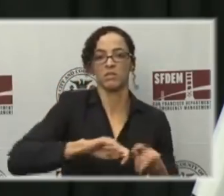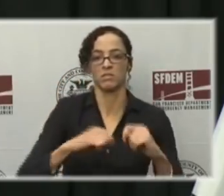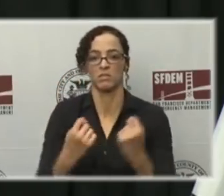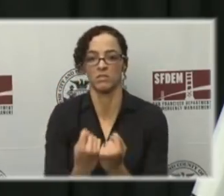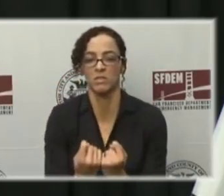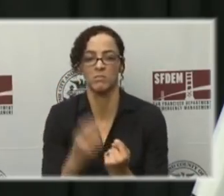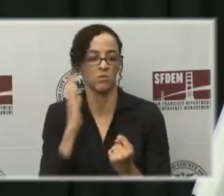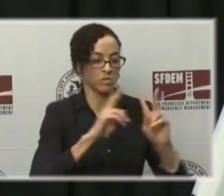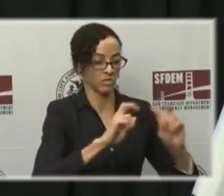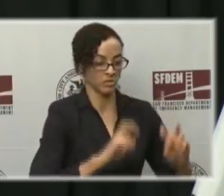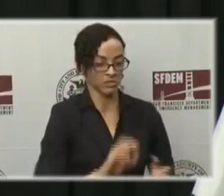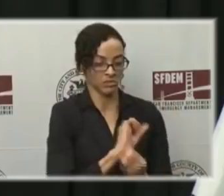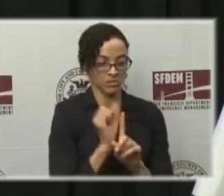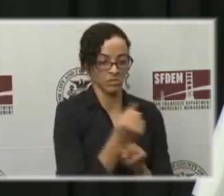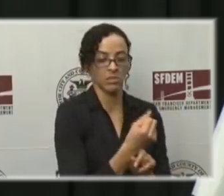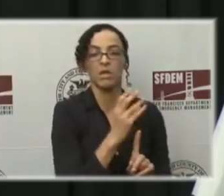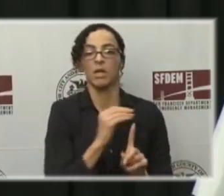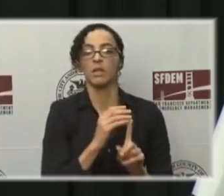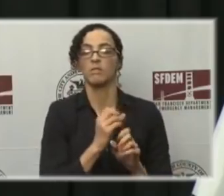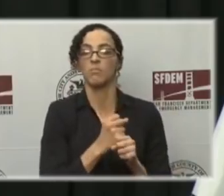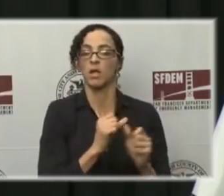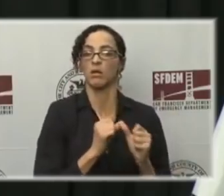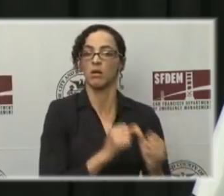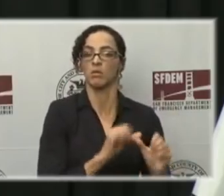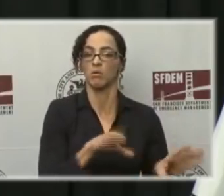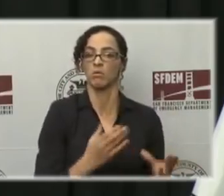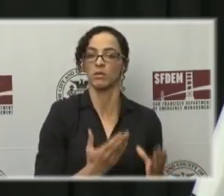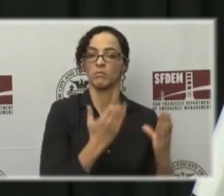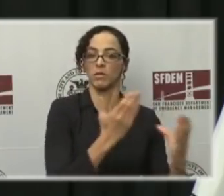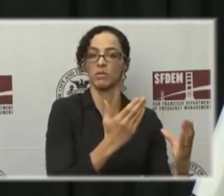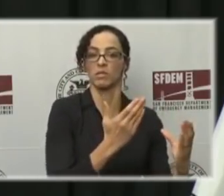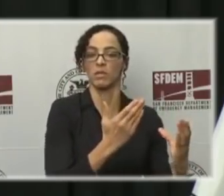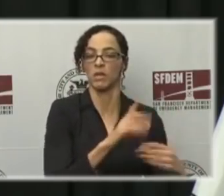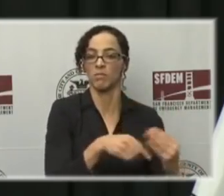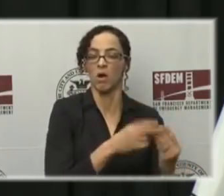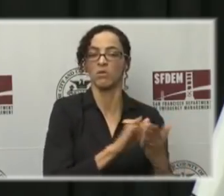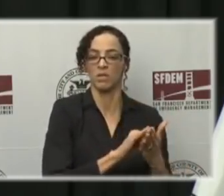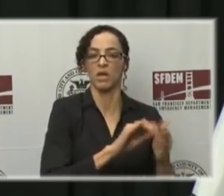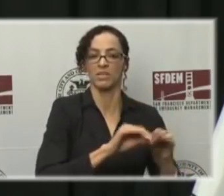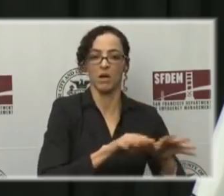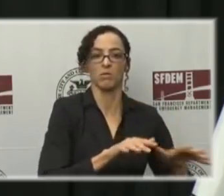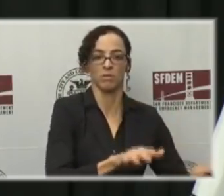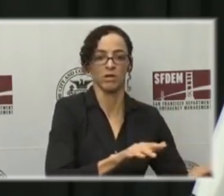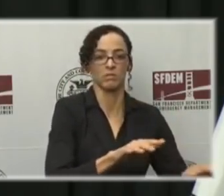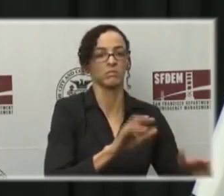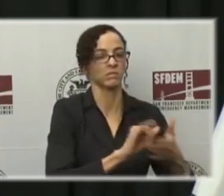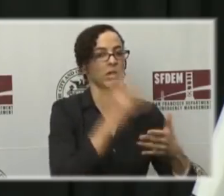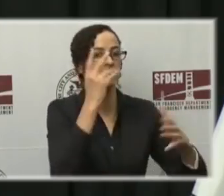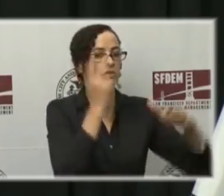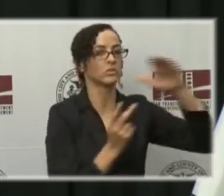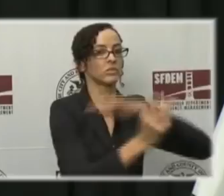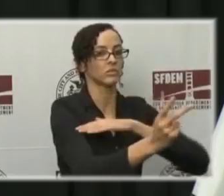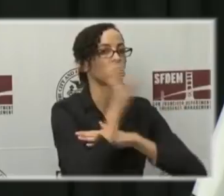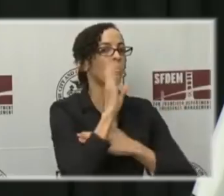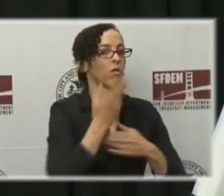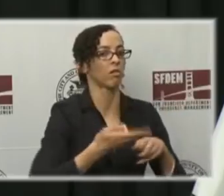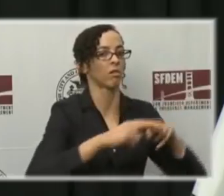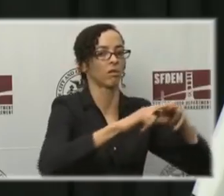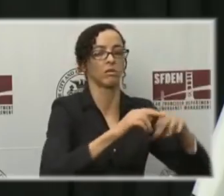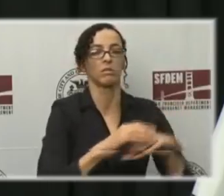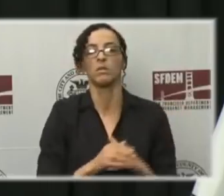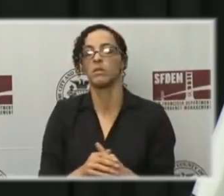ongoing management of an outbreak that is expected to escalate. They will also work with leaders at the Department